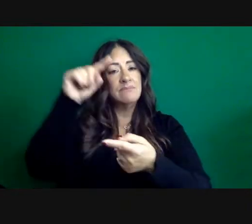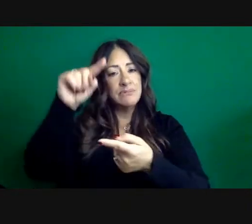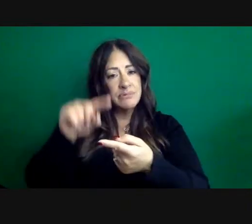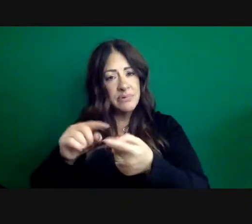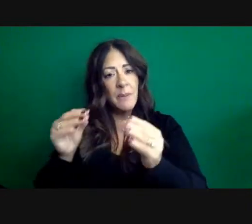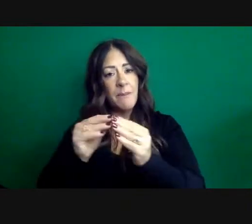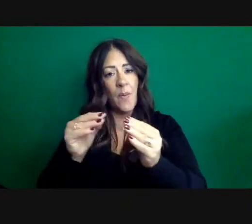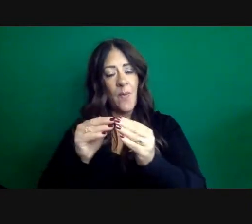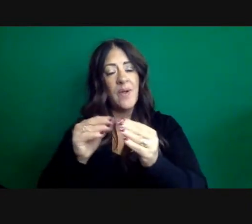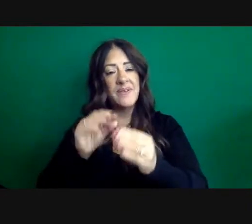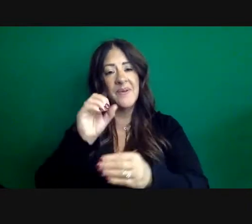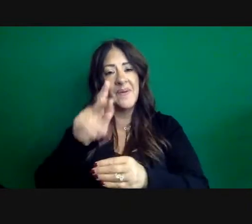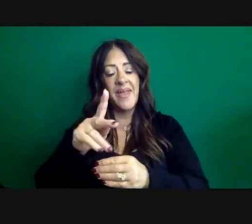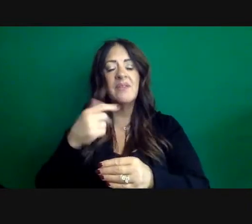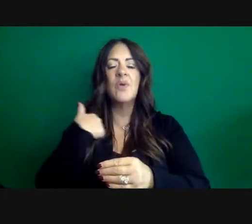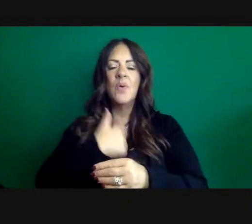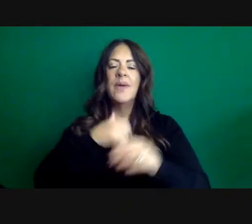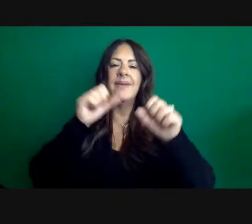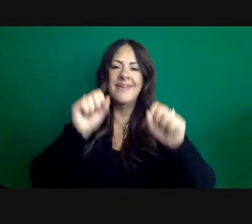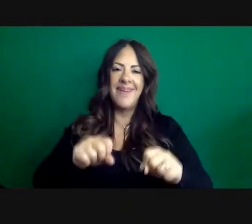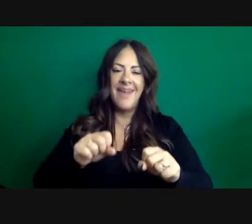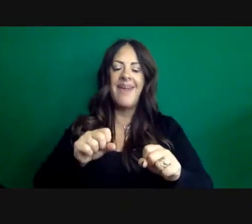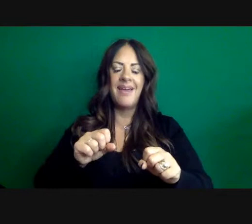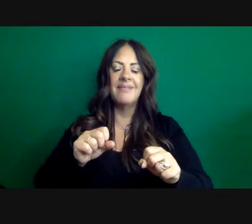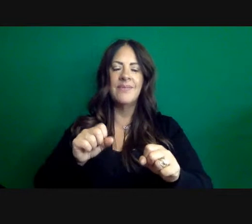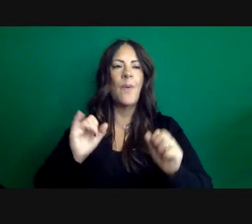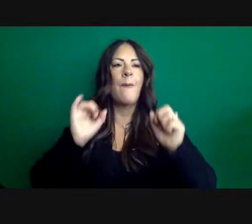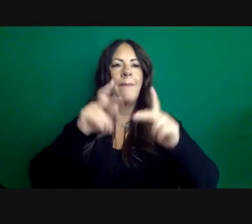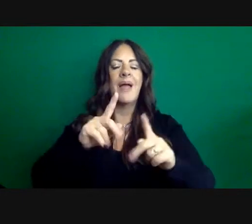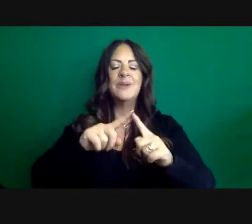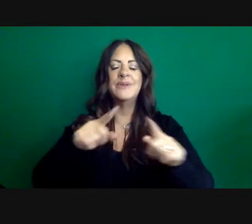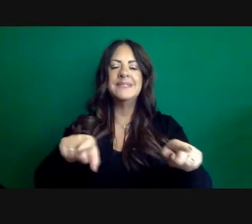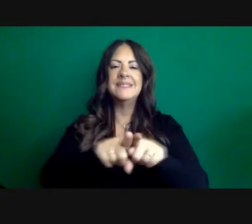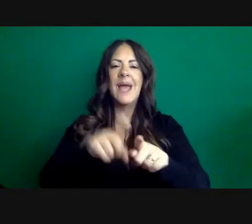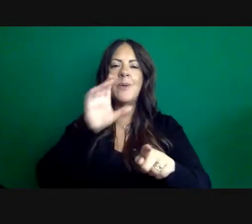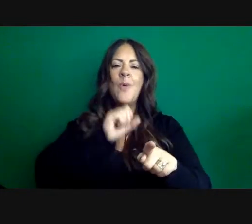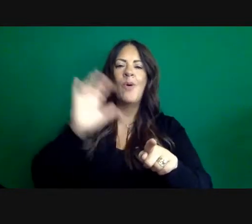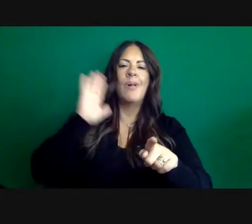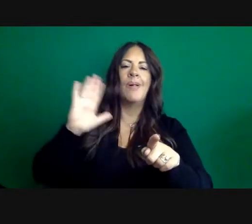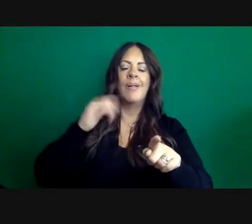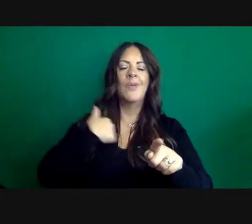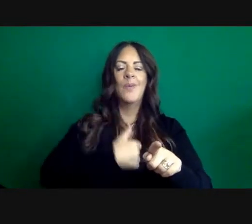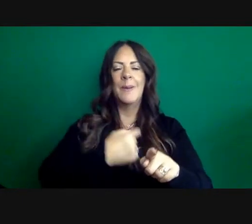even farther so that we can begin to enjoy some of those activities